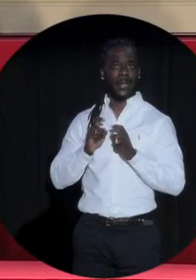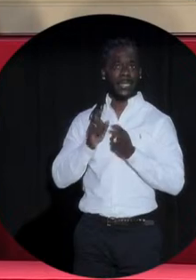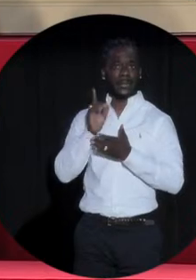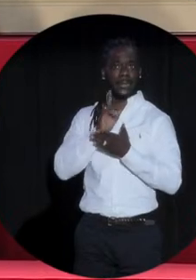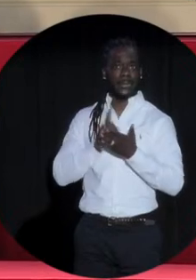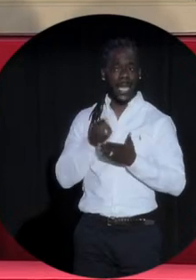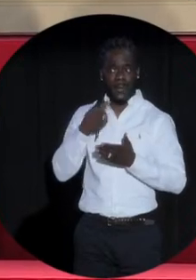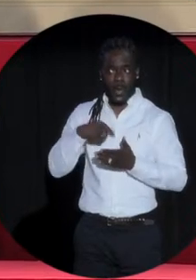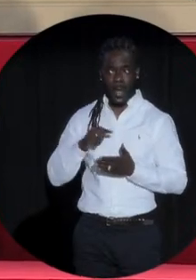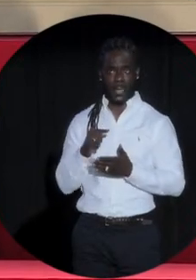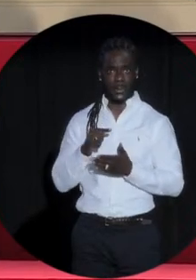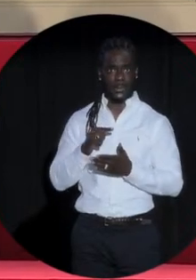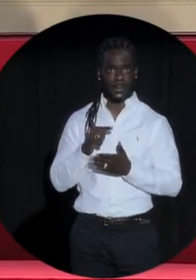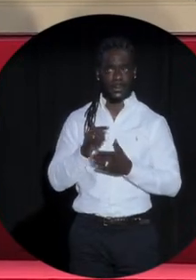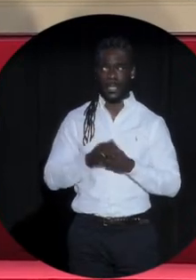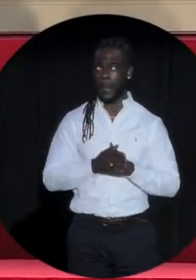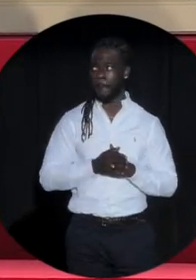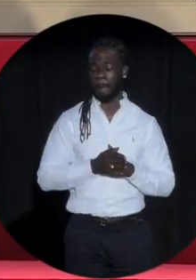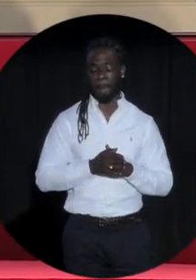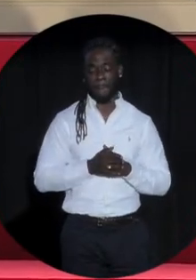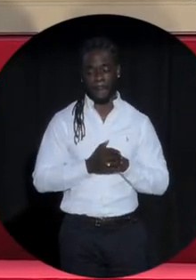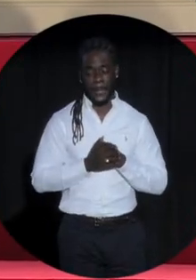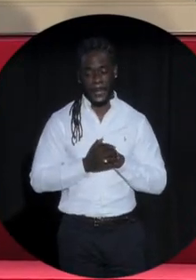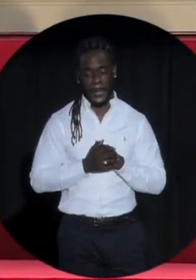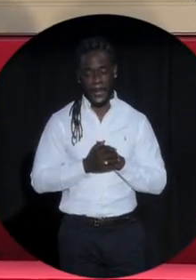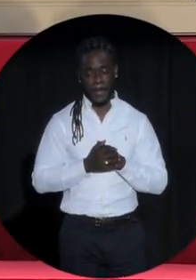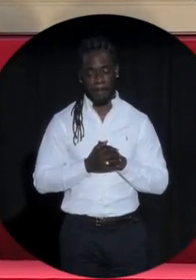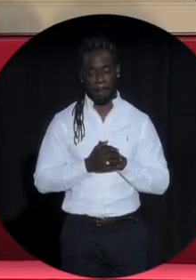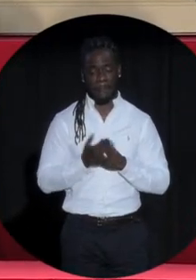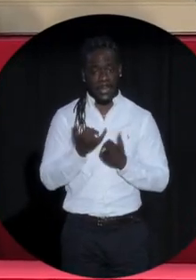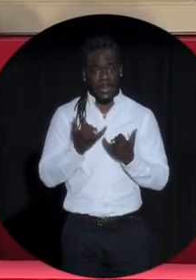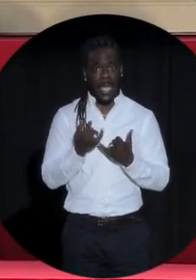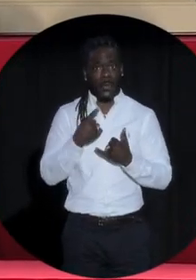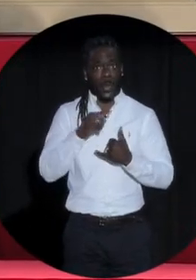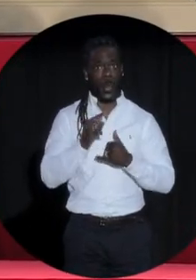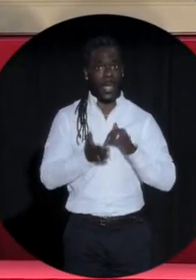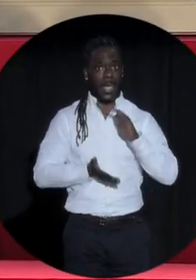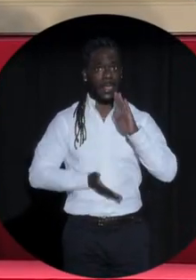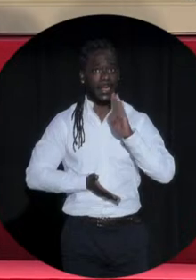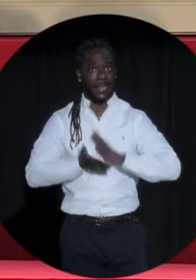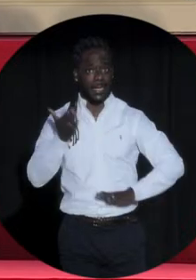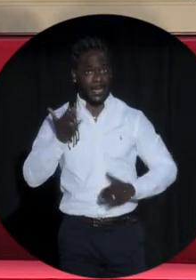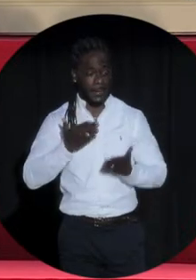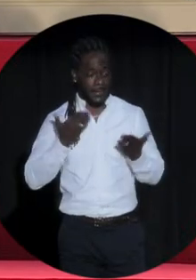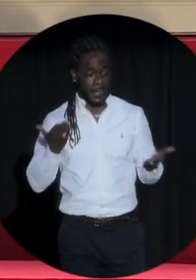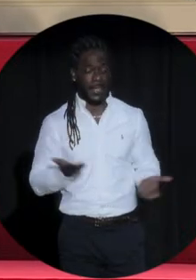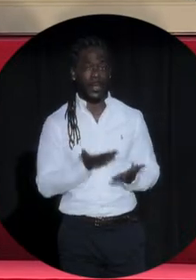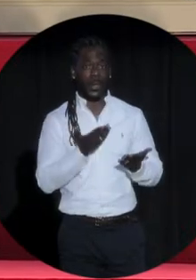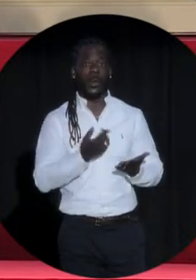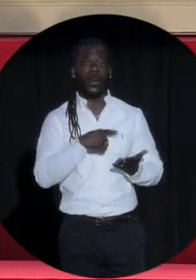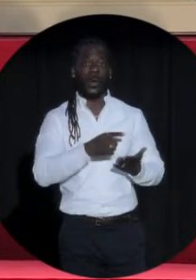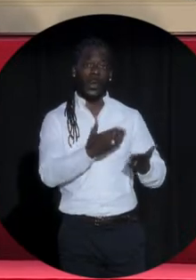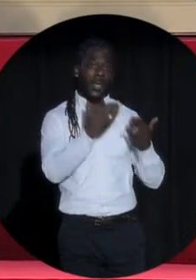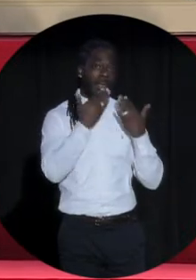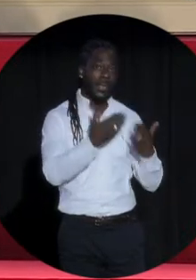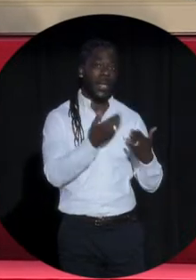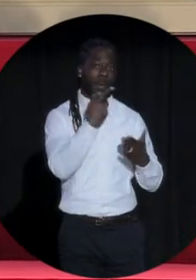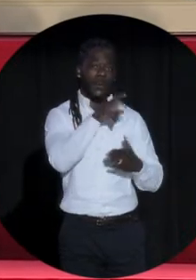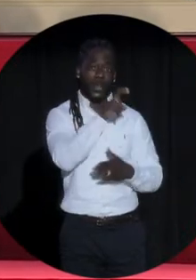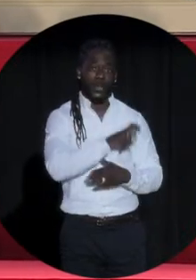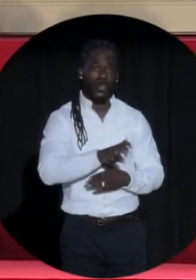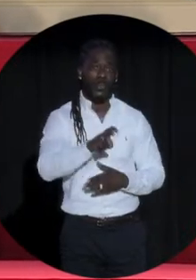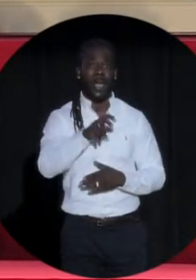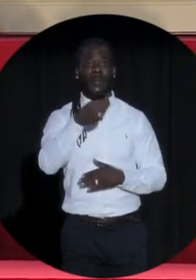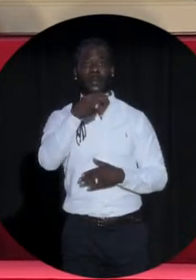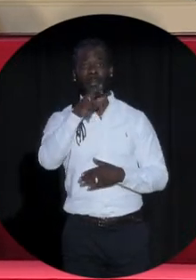the foundations of the world. Now, as we leave this place, we thank you for traveling grace